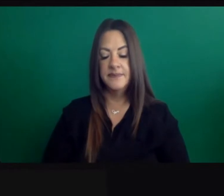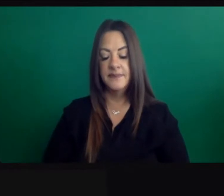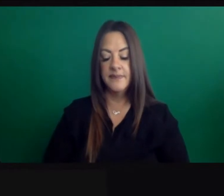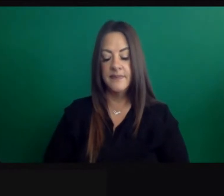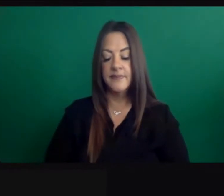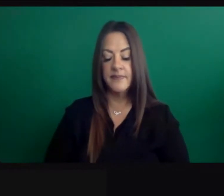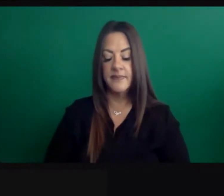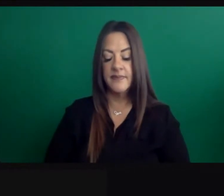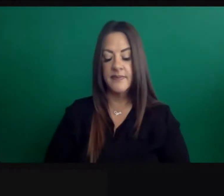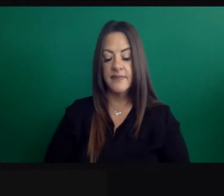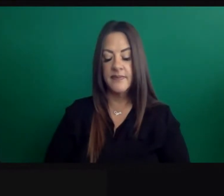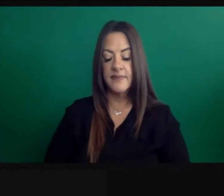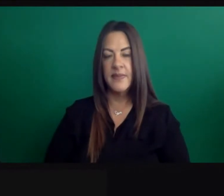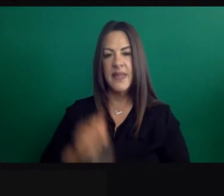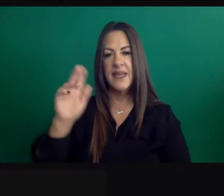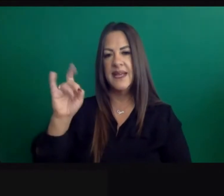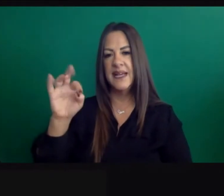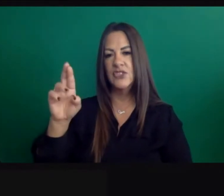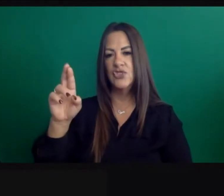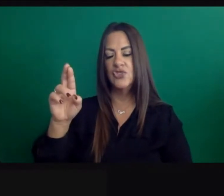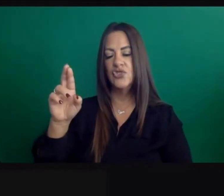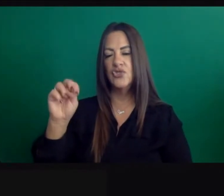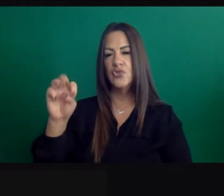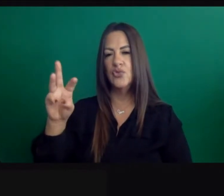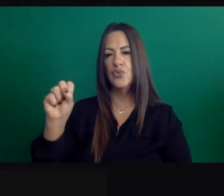Angela Hart, Kaiser Health News.